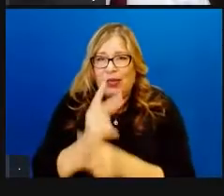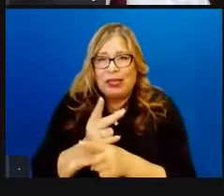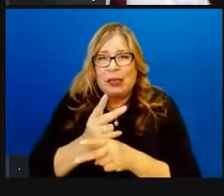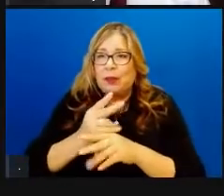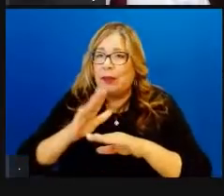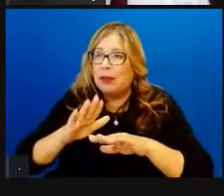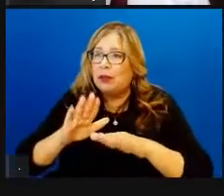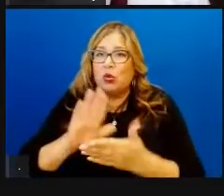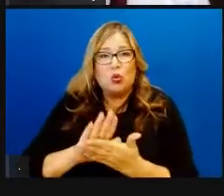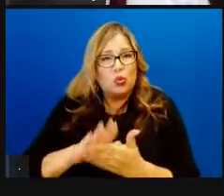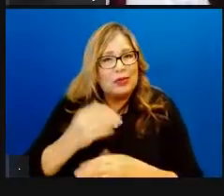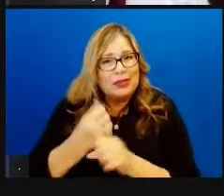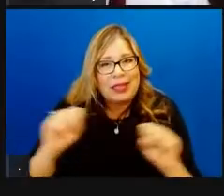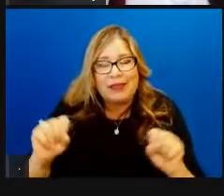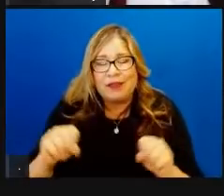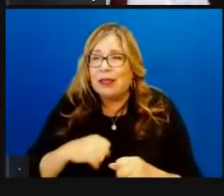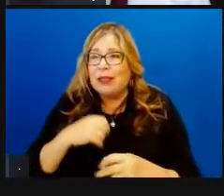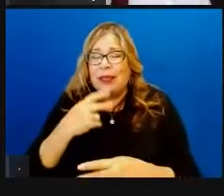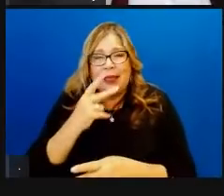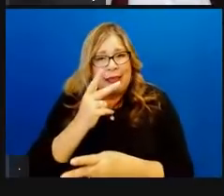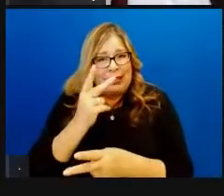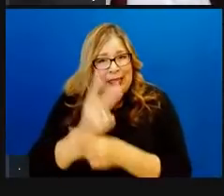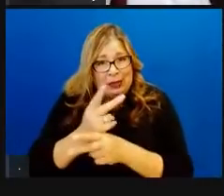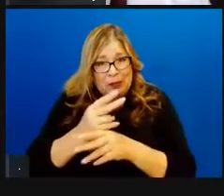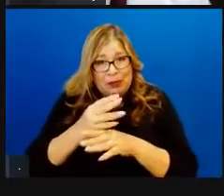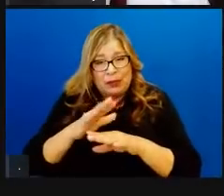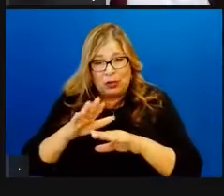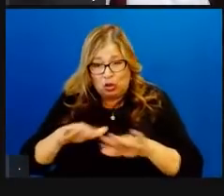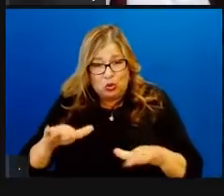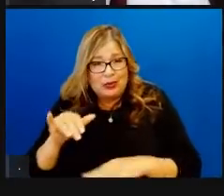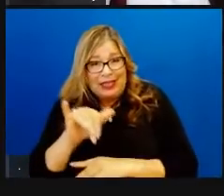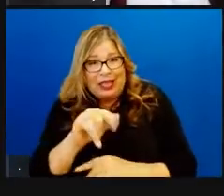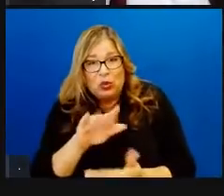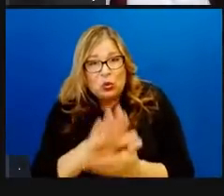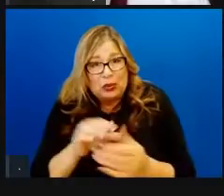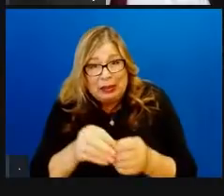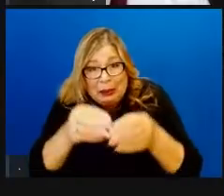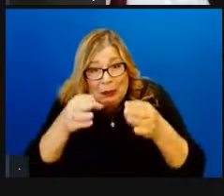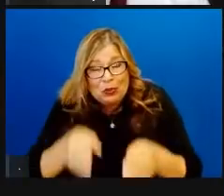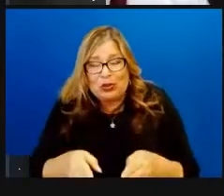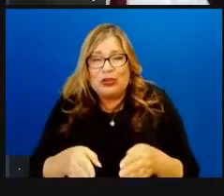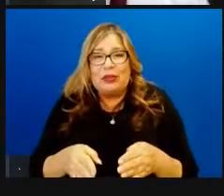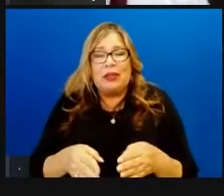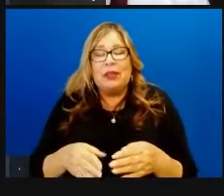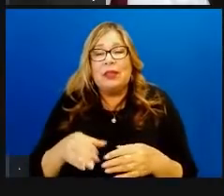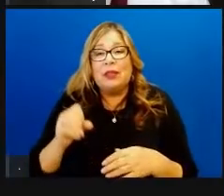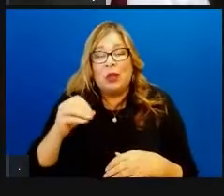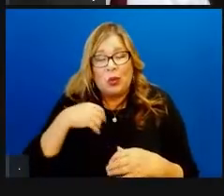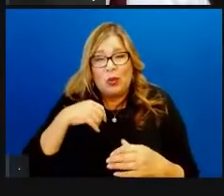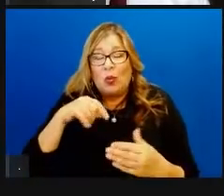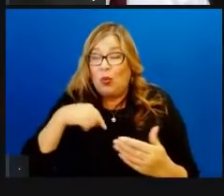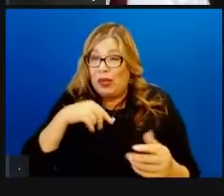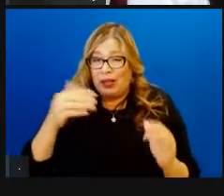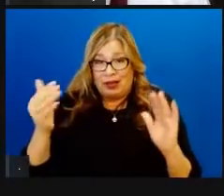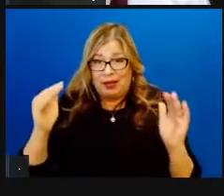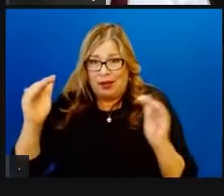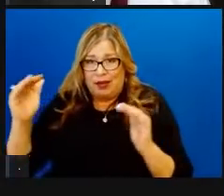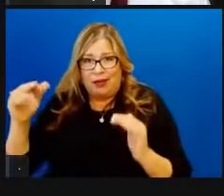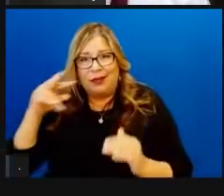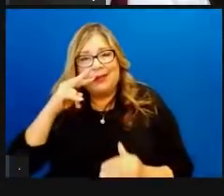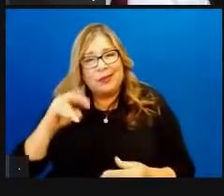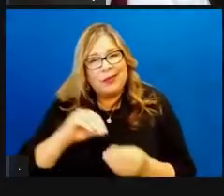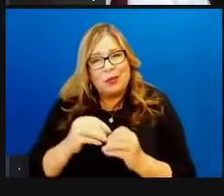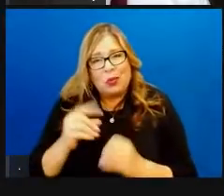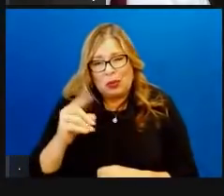person. And this less than 1% is something I think so many Californians can be proud of. Through